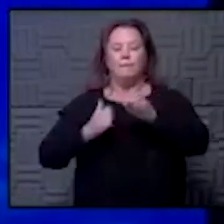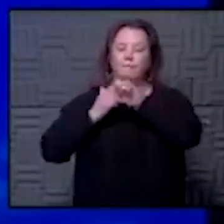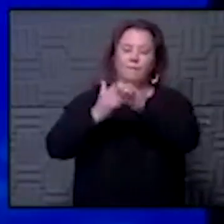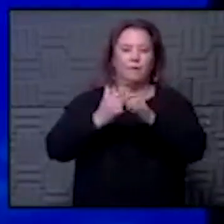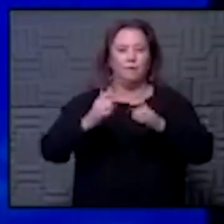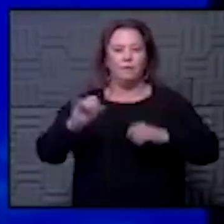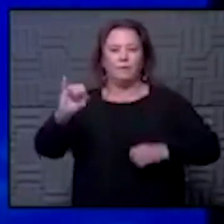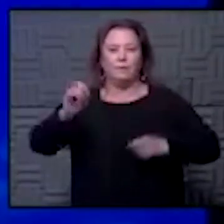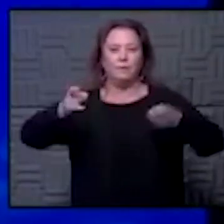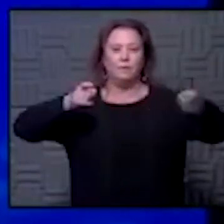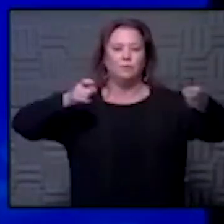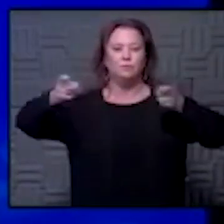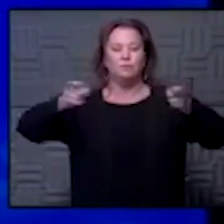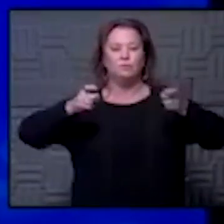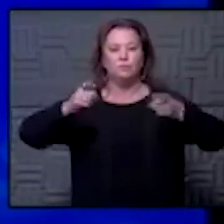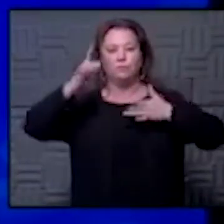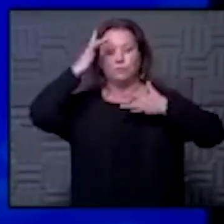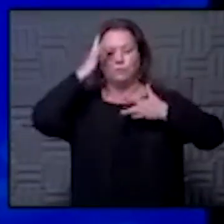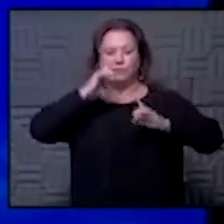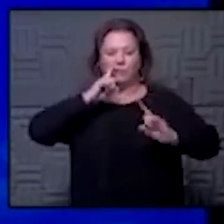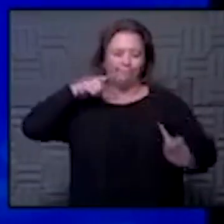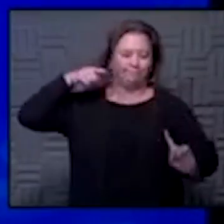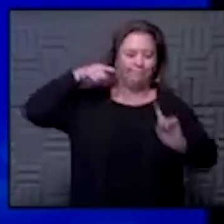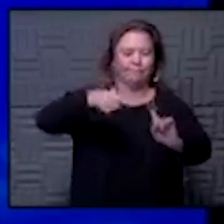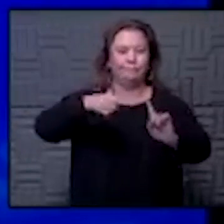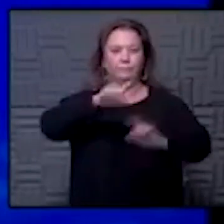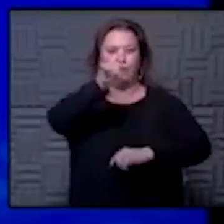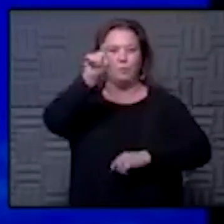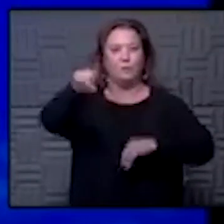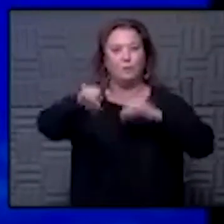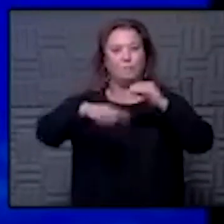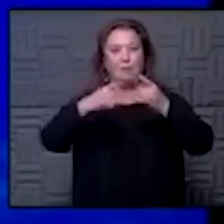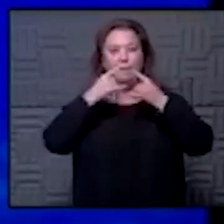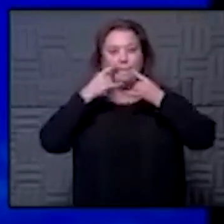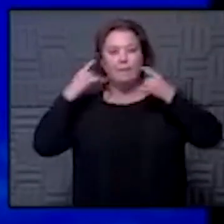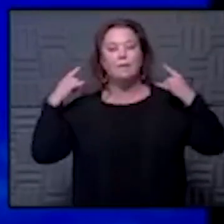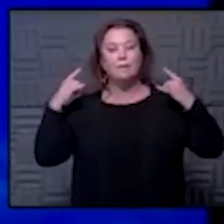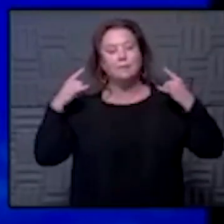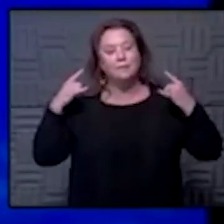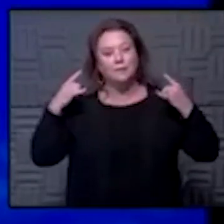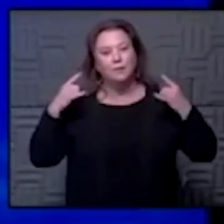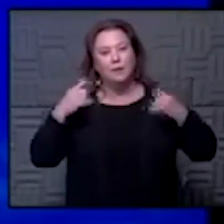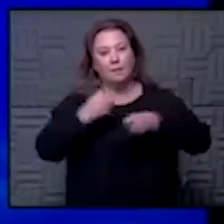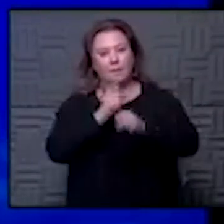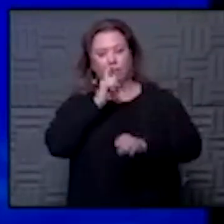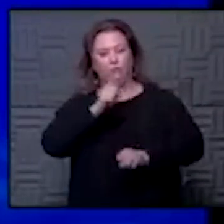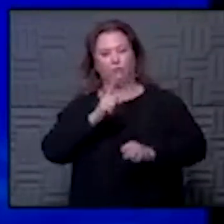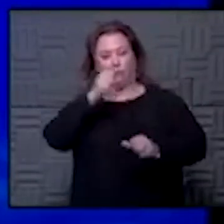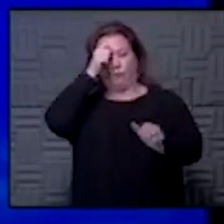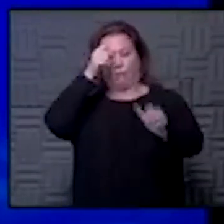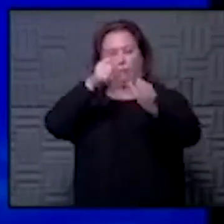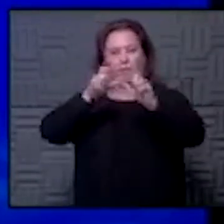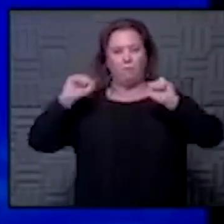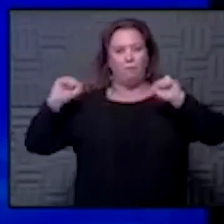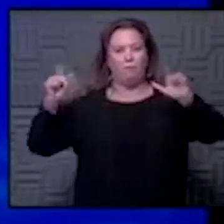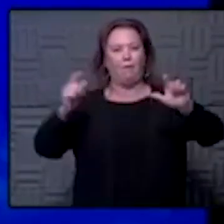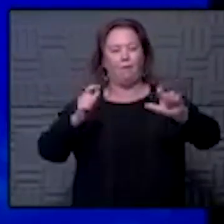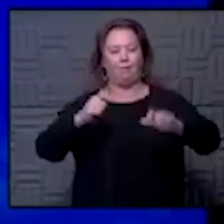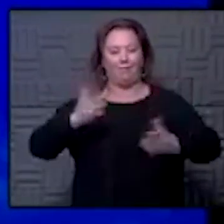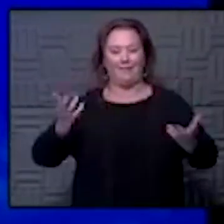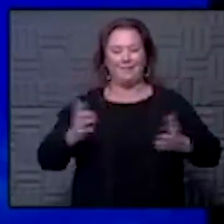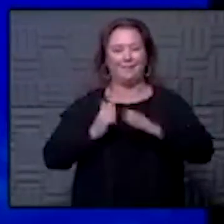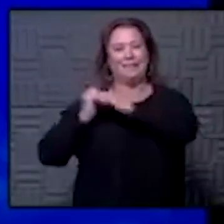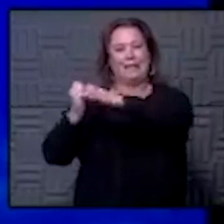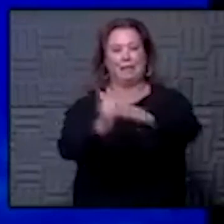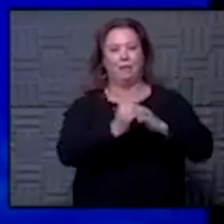of infection control, which really gets right at the core of this question about wearing a mask and making sure that we remember that we're all in this together, and what